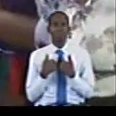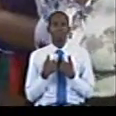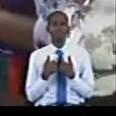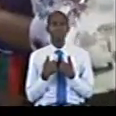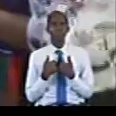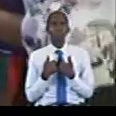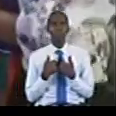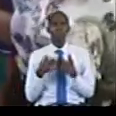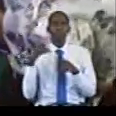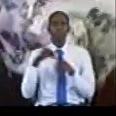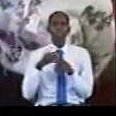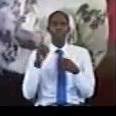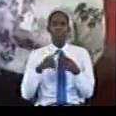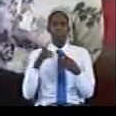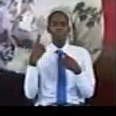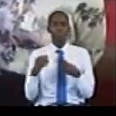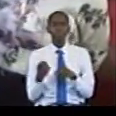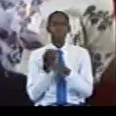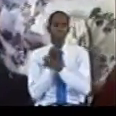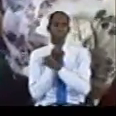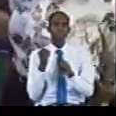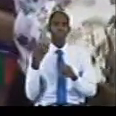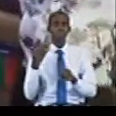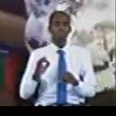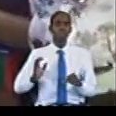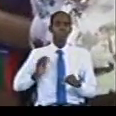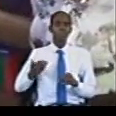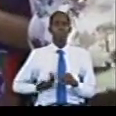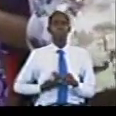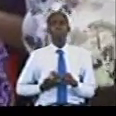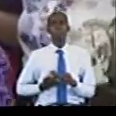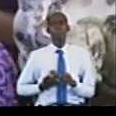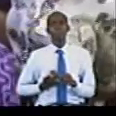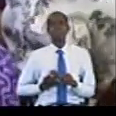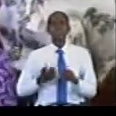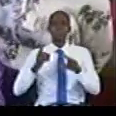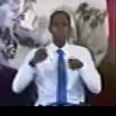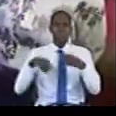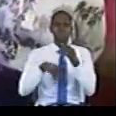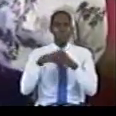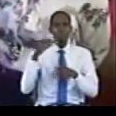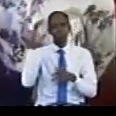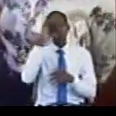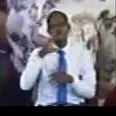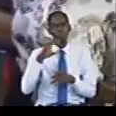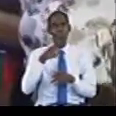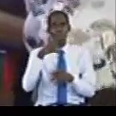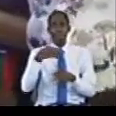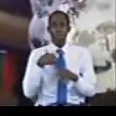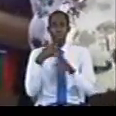into the salvation of souls. Reach out. You've got salvation?